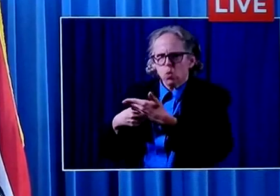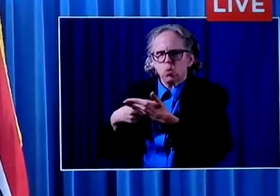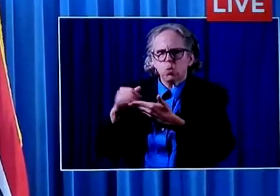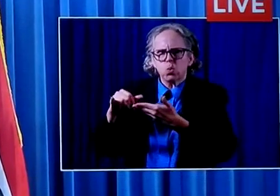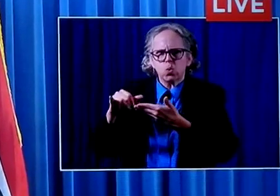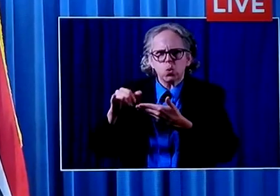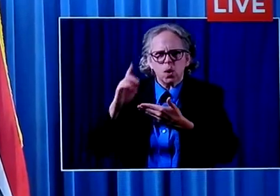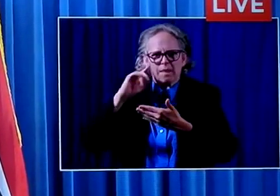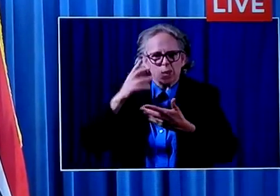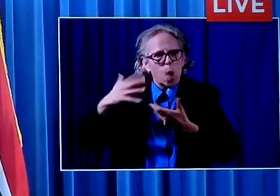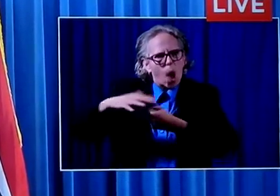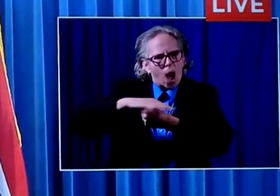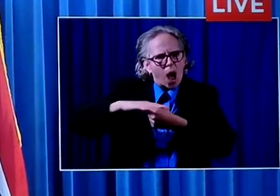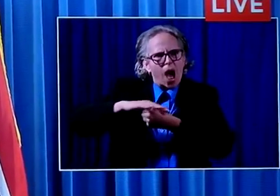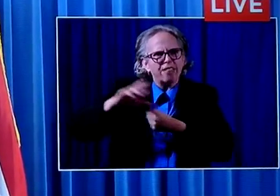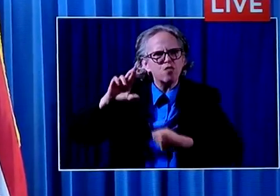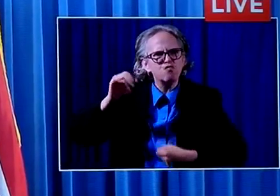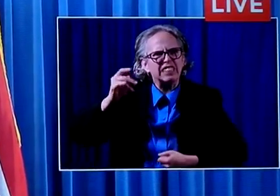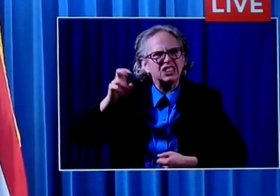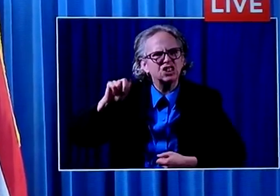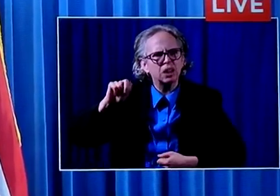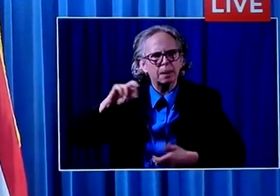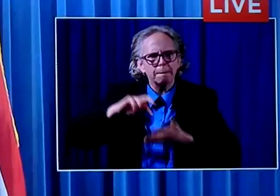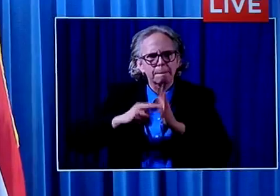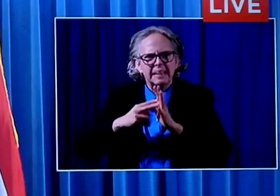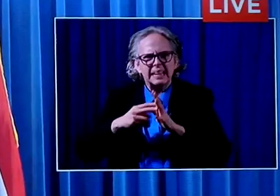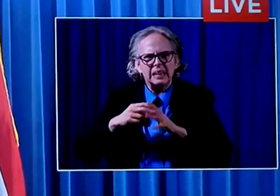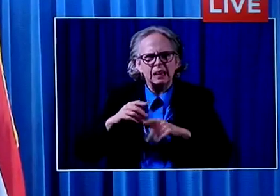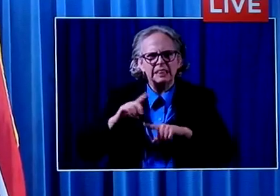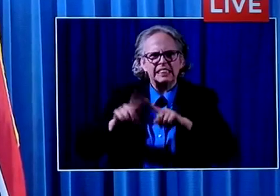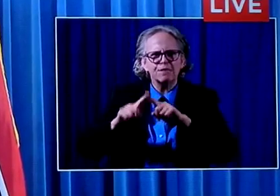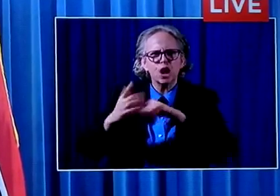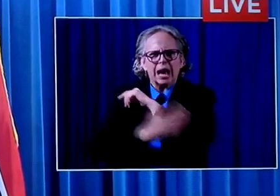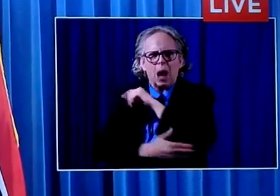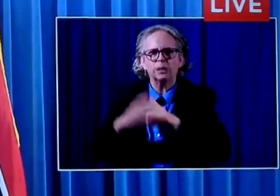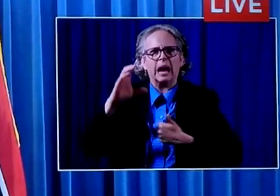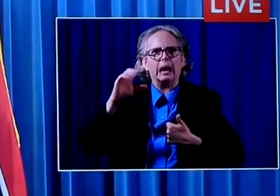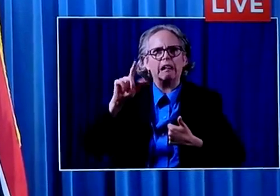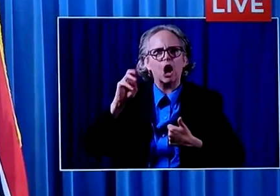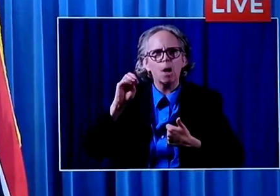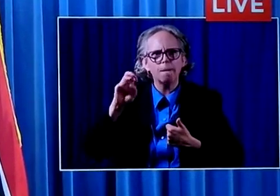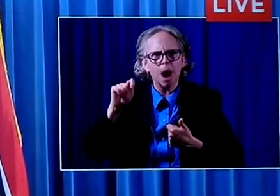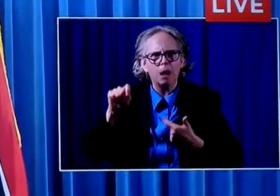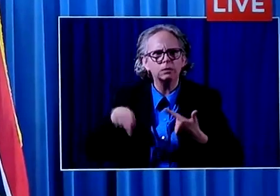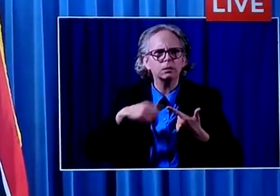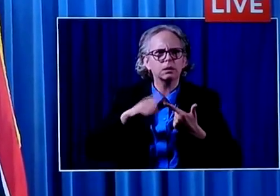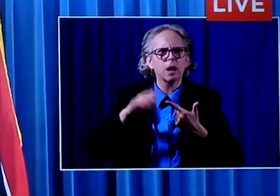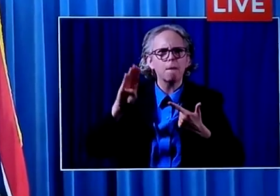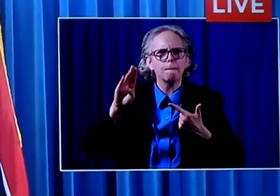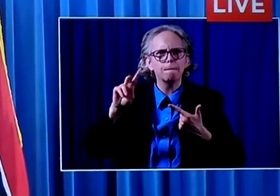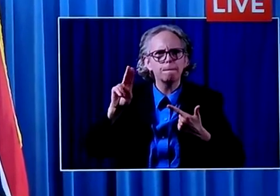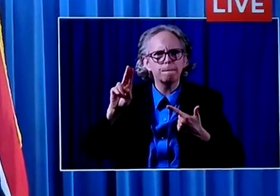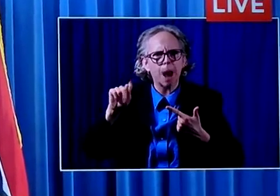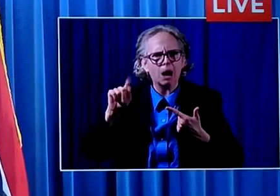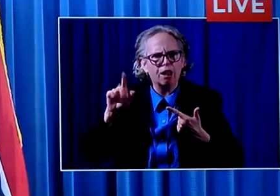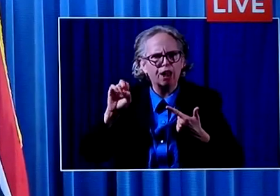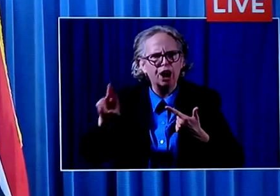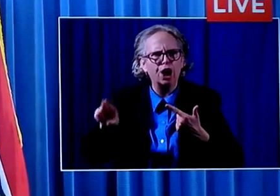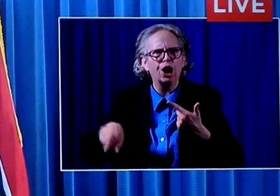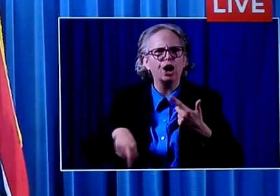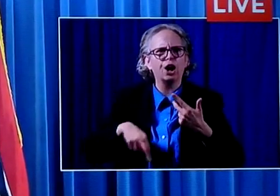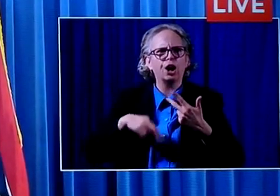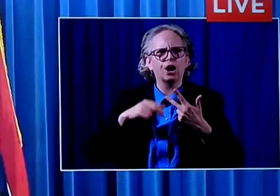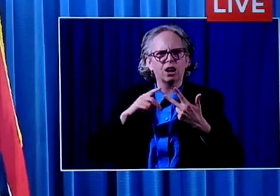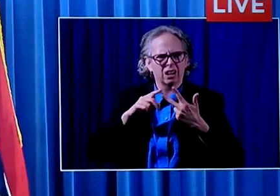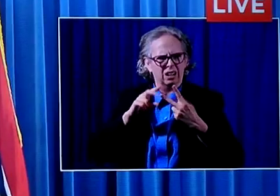for Claremont County as well as Butler County. That's the only indicator that is regional because that's how people